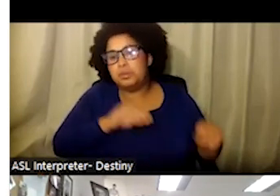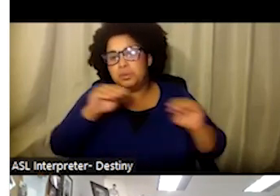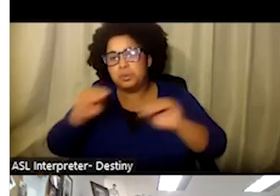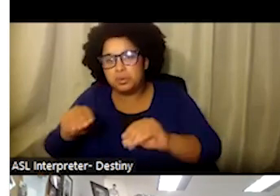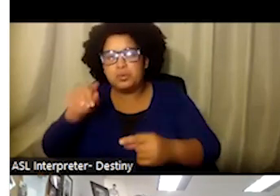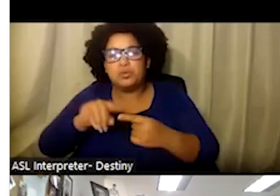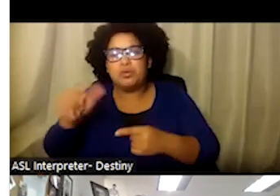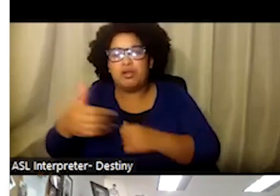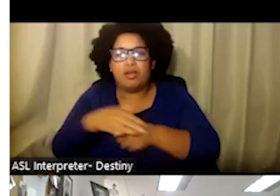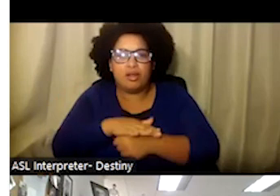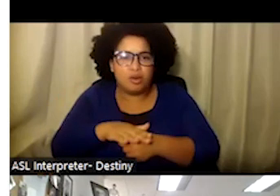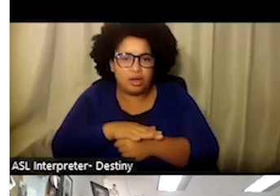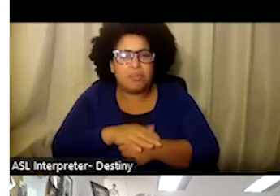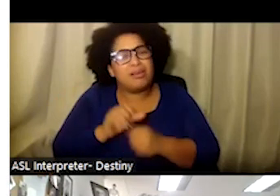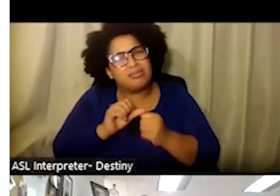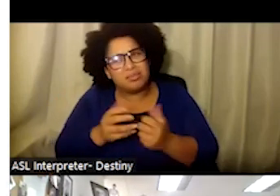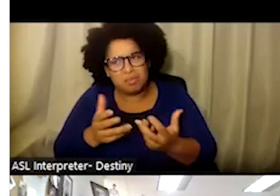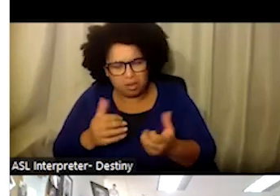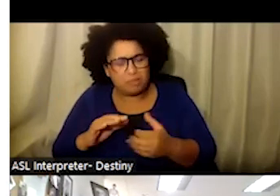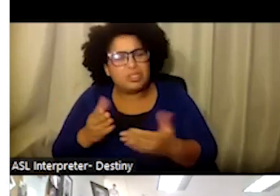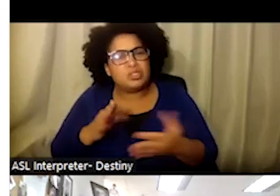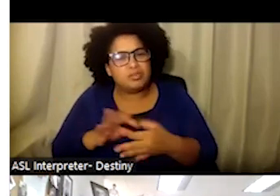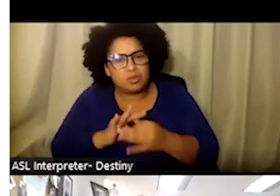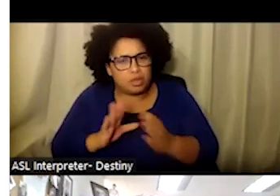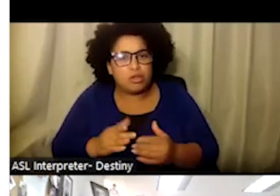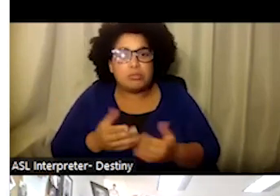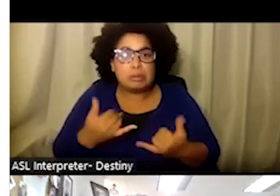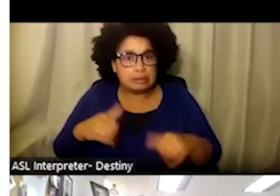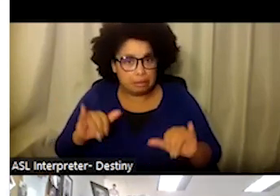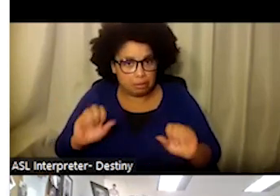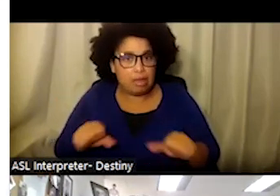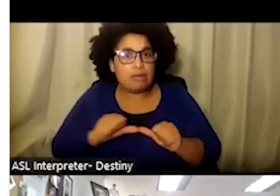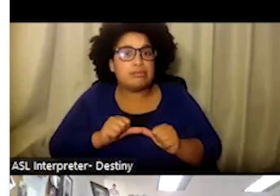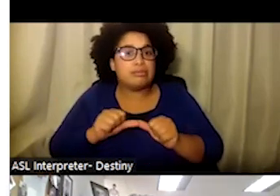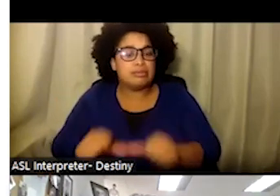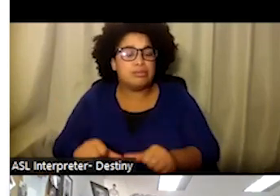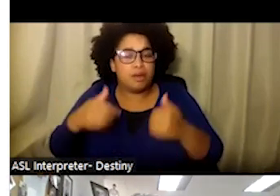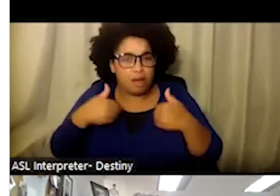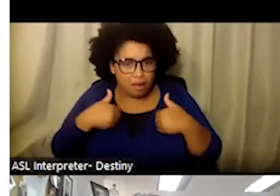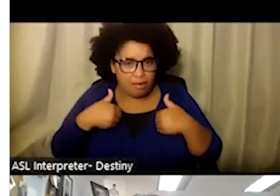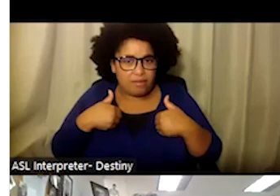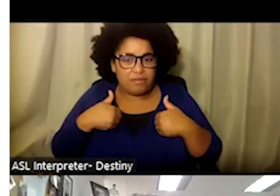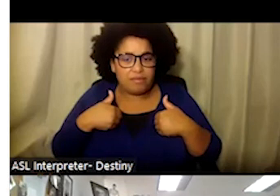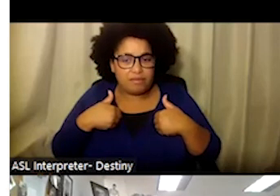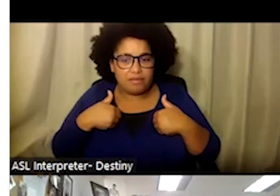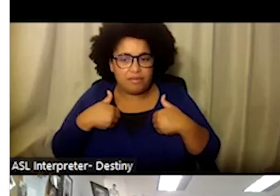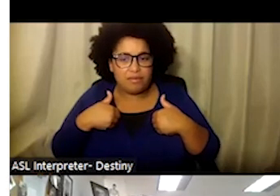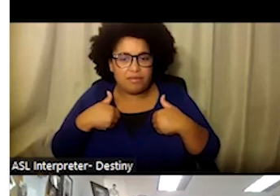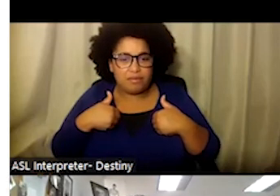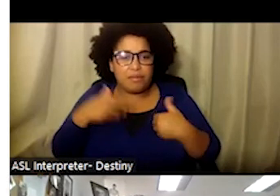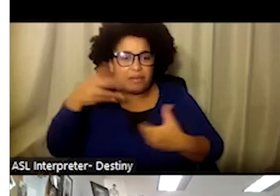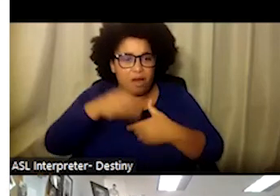another area, and you wanted to still be a service coordinator, you could still maintain this tuition reimbursement